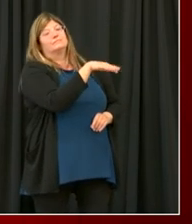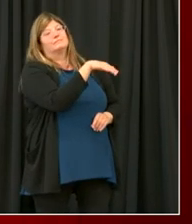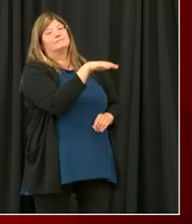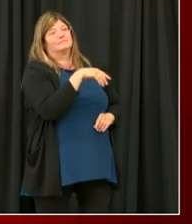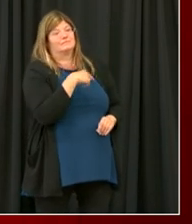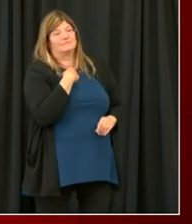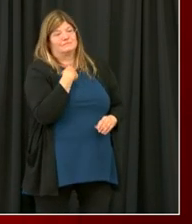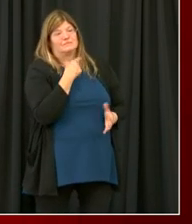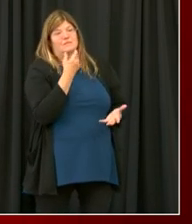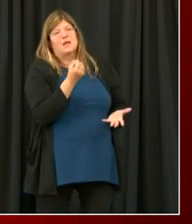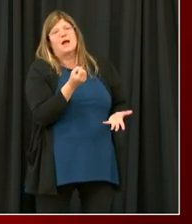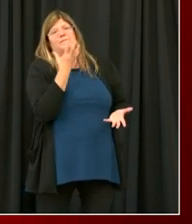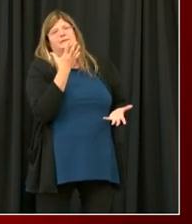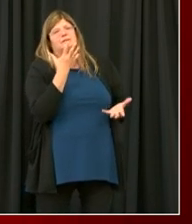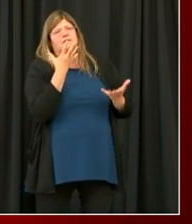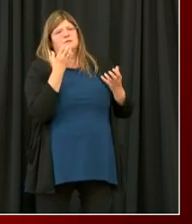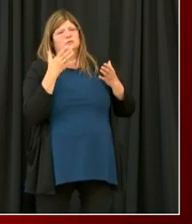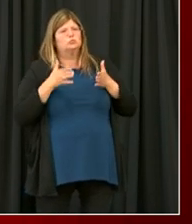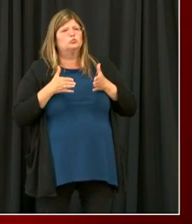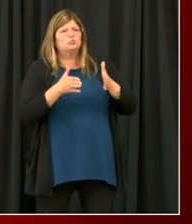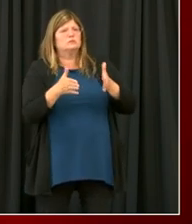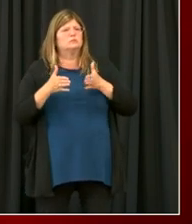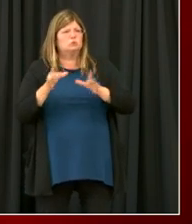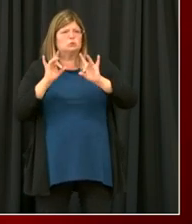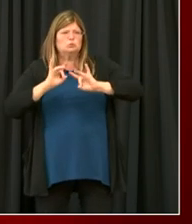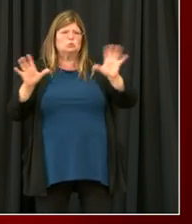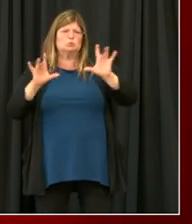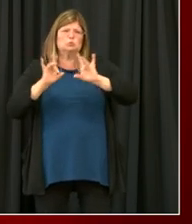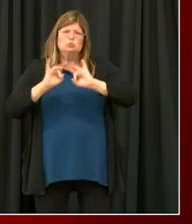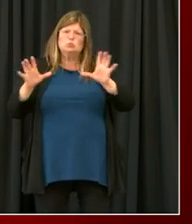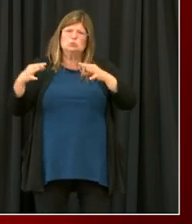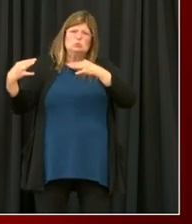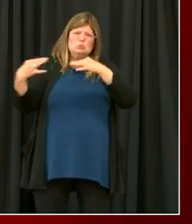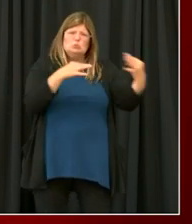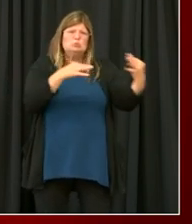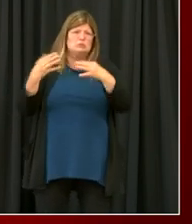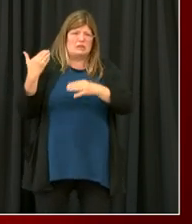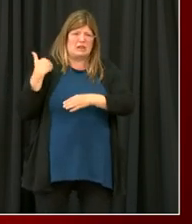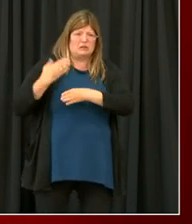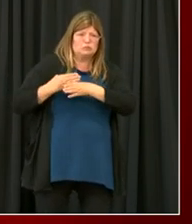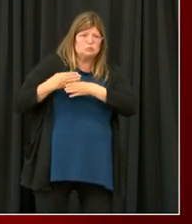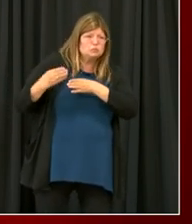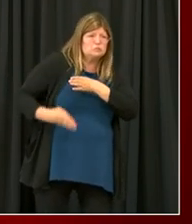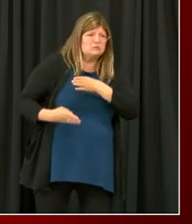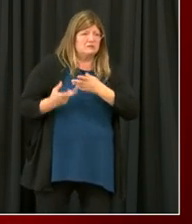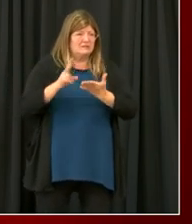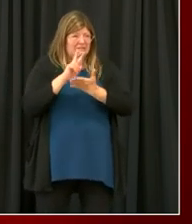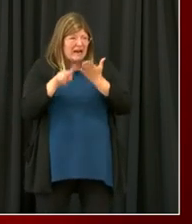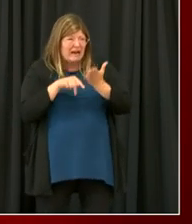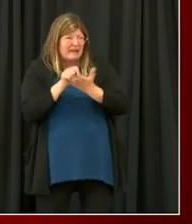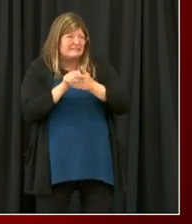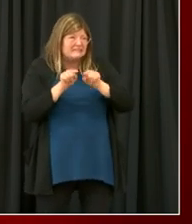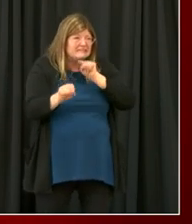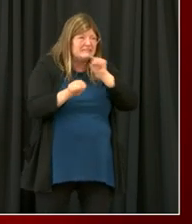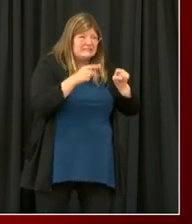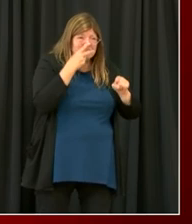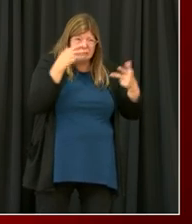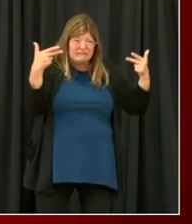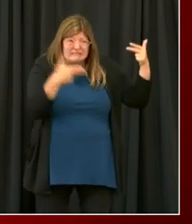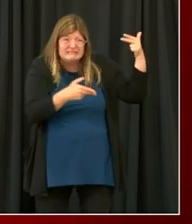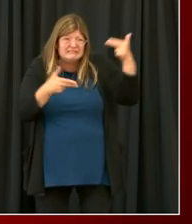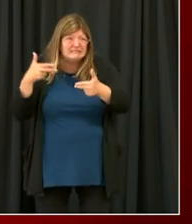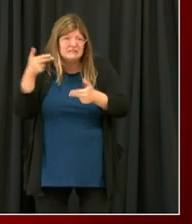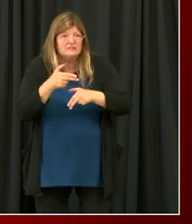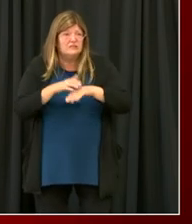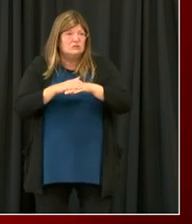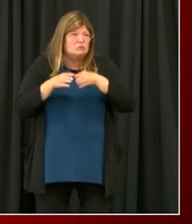there's been a lot of street violence in the last few days. It's really shocking. Some videos that we've seen, gun battles in the street.